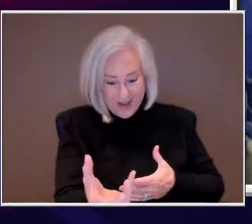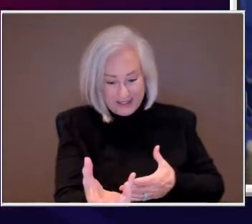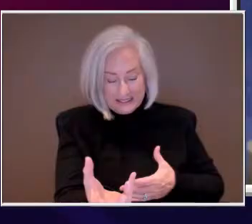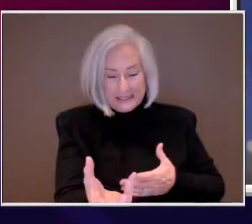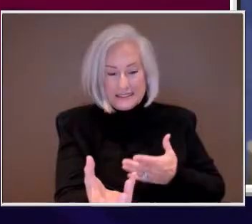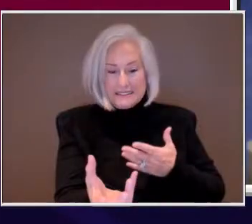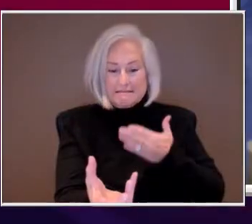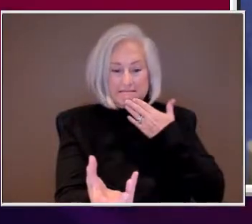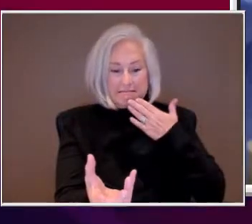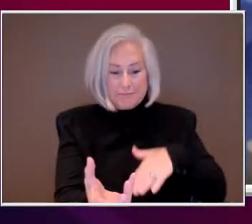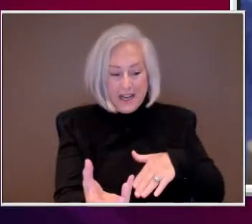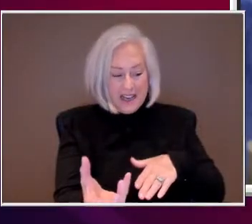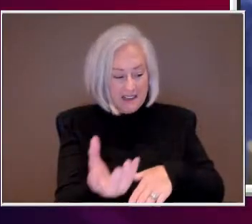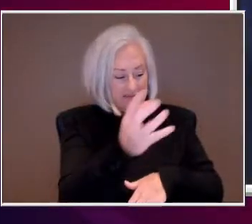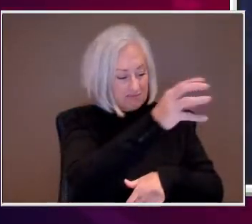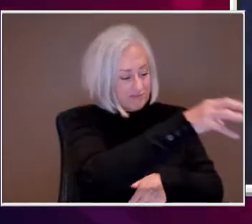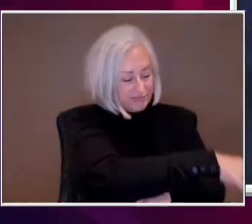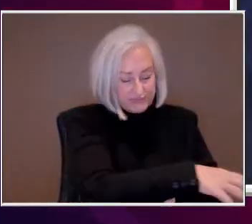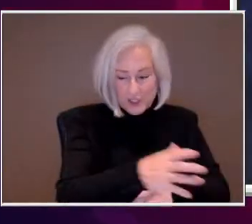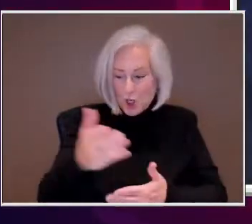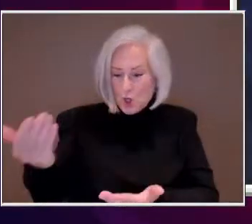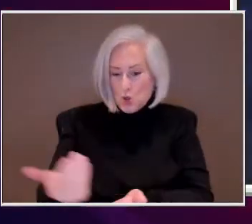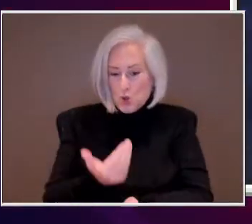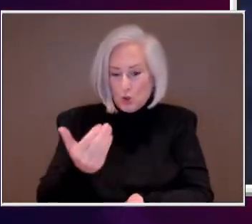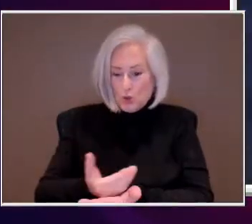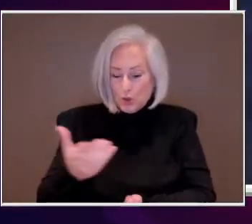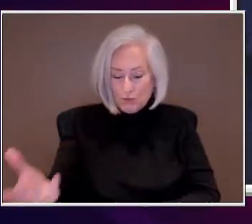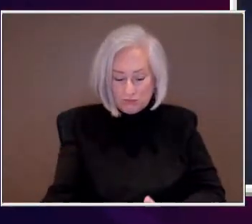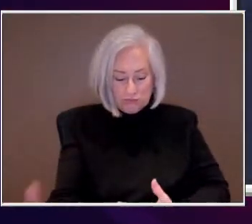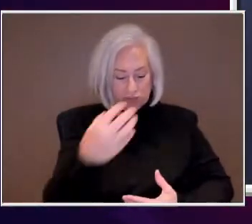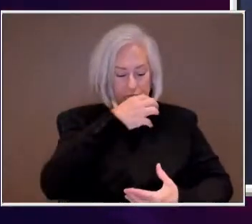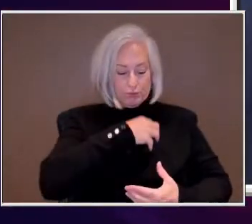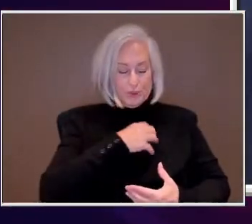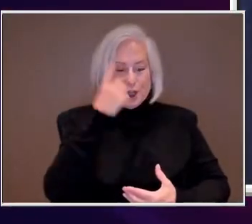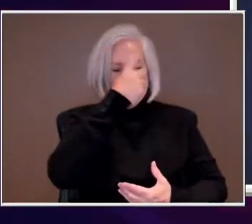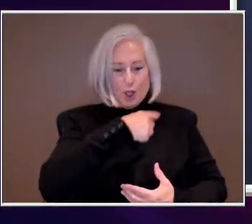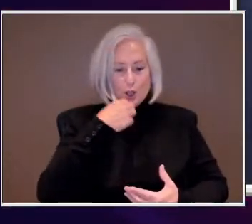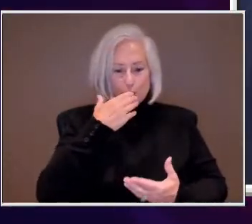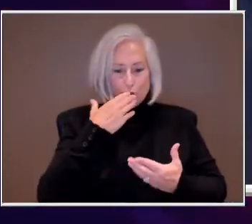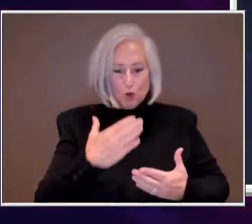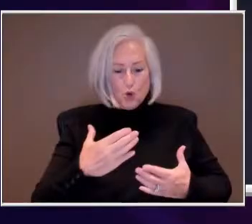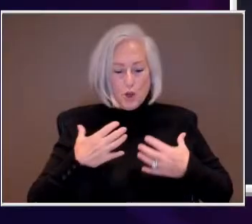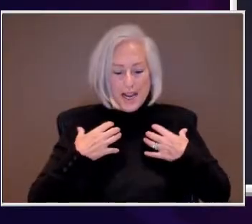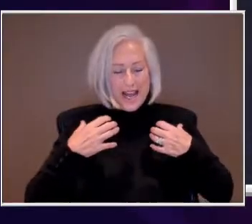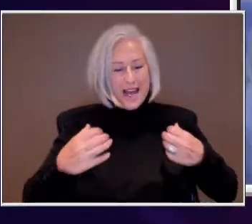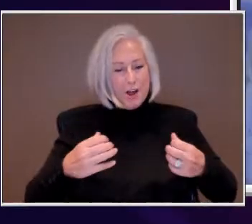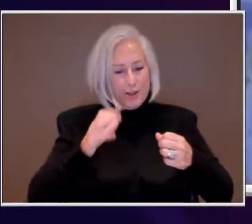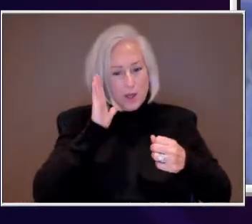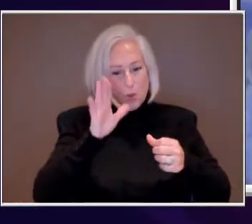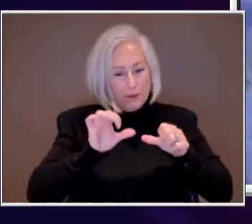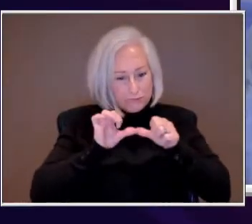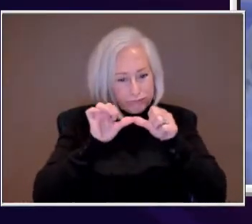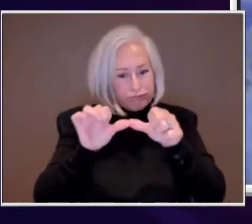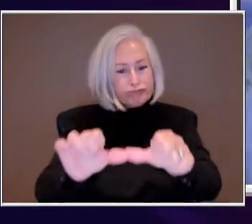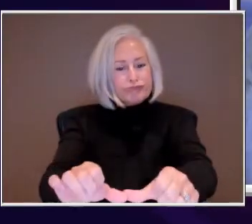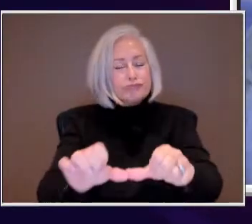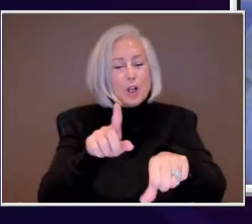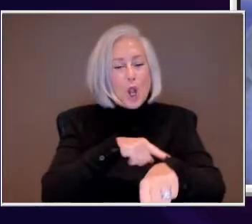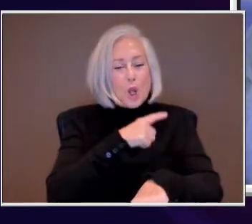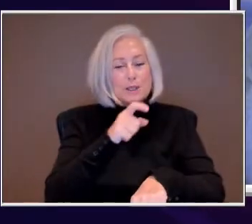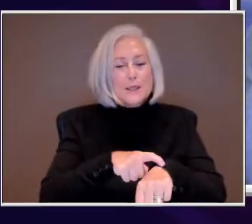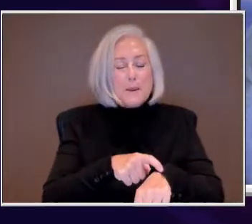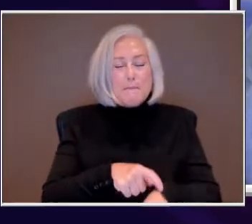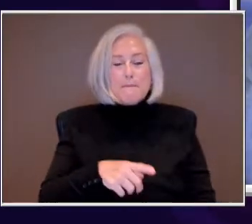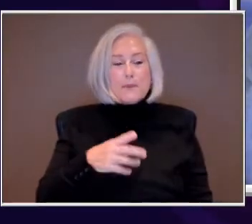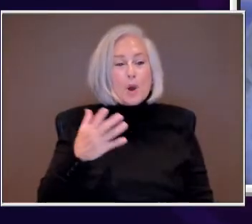organ that's going to last for a long time. So, Robert, what's it like to look at video of you getting your heart transplant,